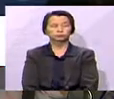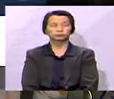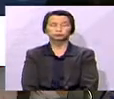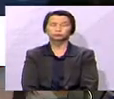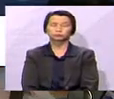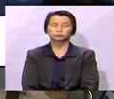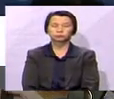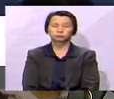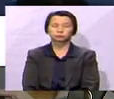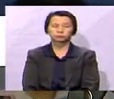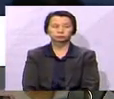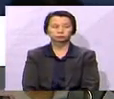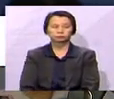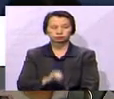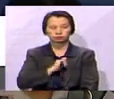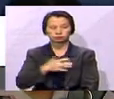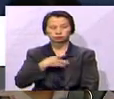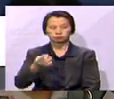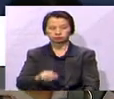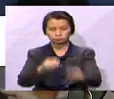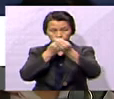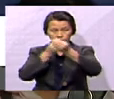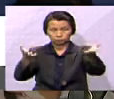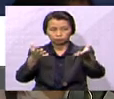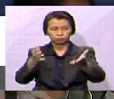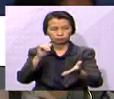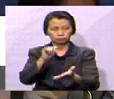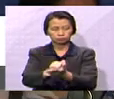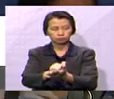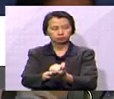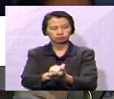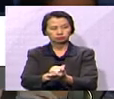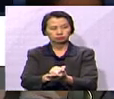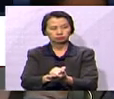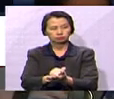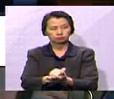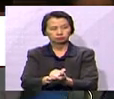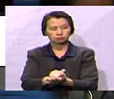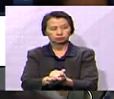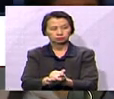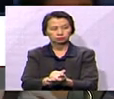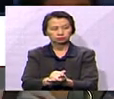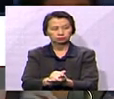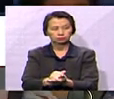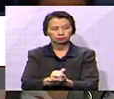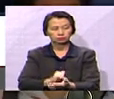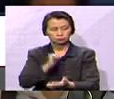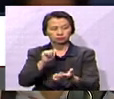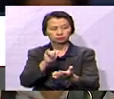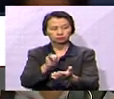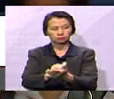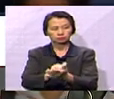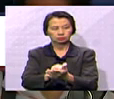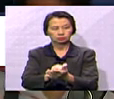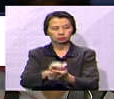I want to announce that this symbiotic link between Malaysia and